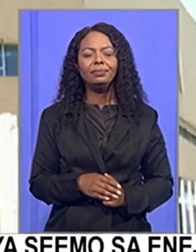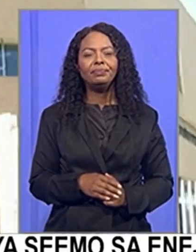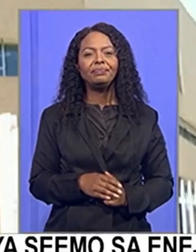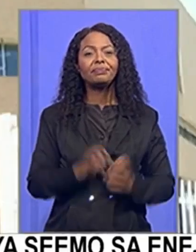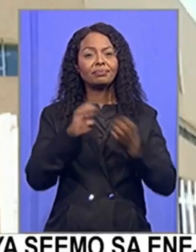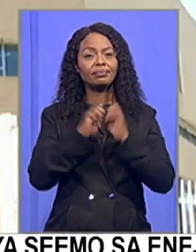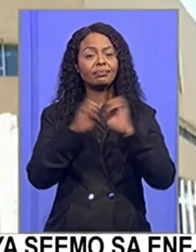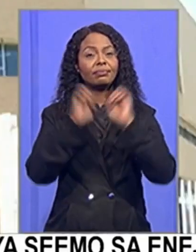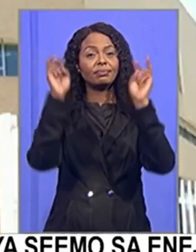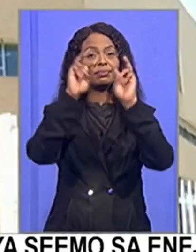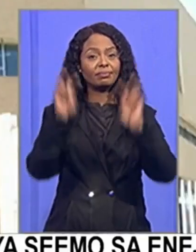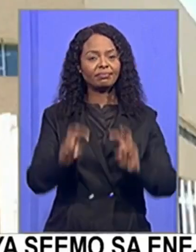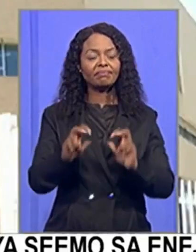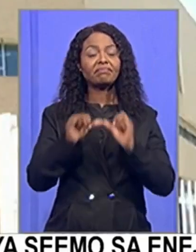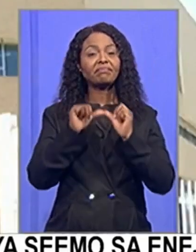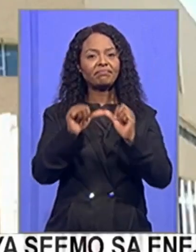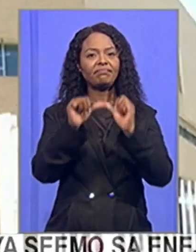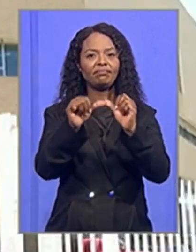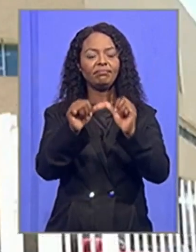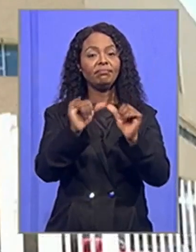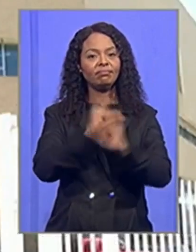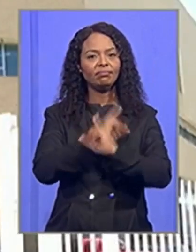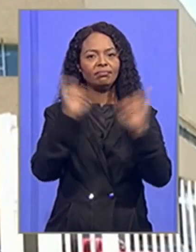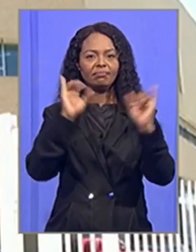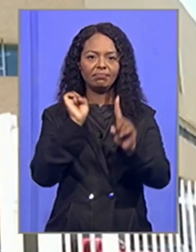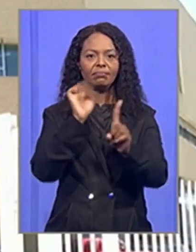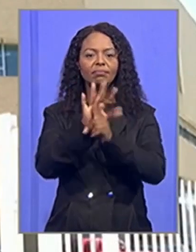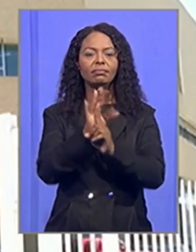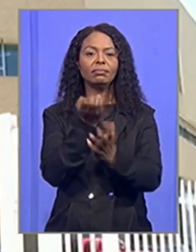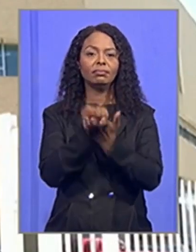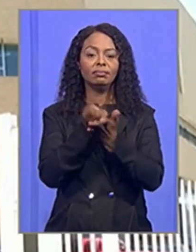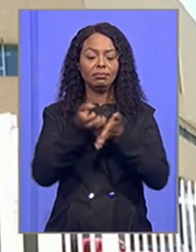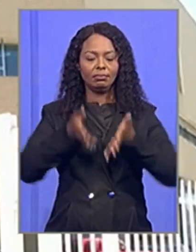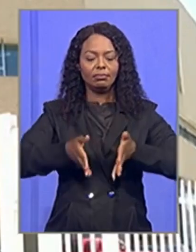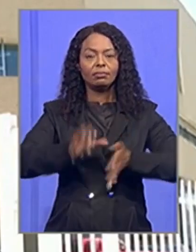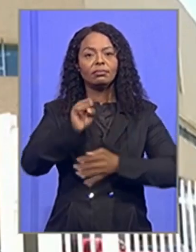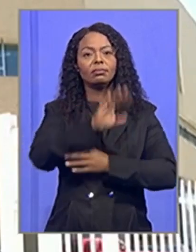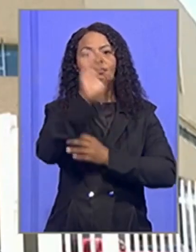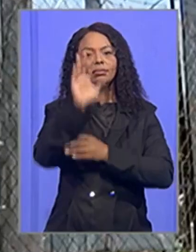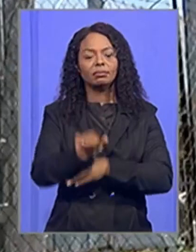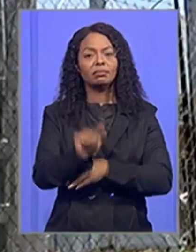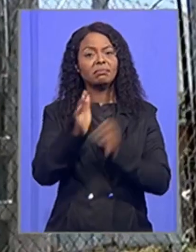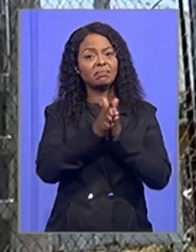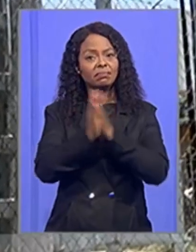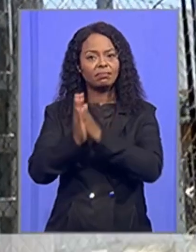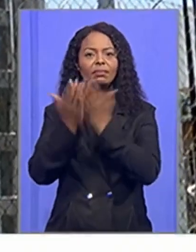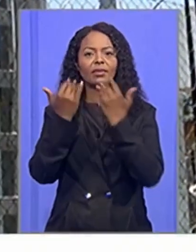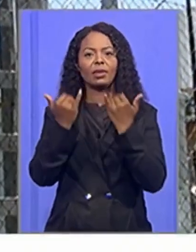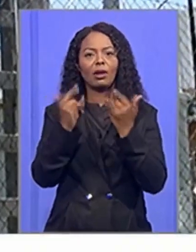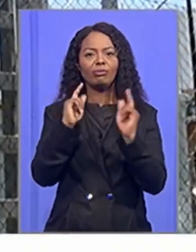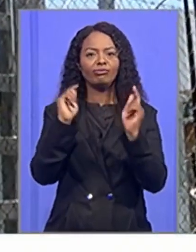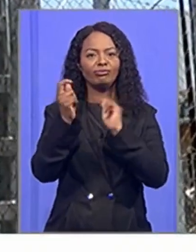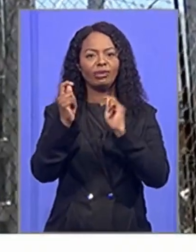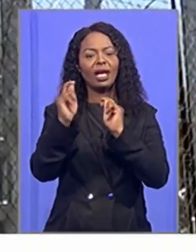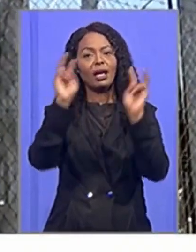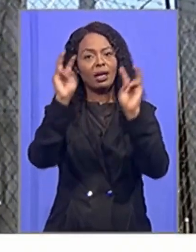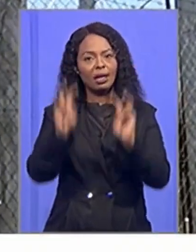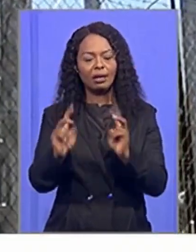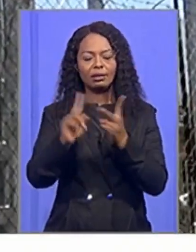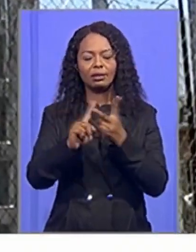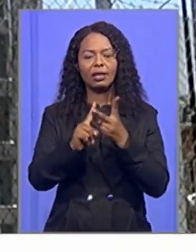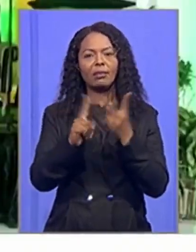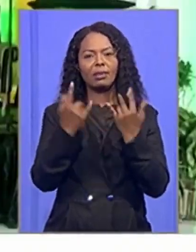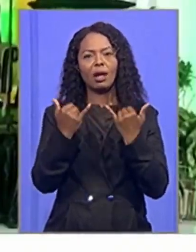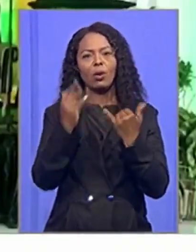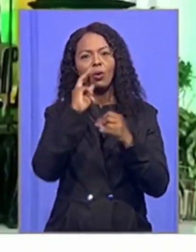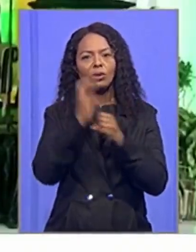Mathata a eneji a tsweletse go nna matshosetsi magolo mo ikonoming ya naga. Go nnile le boikuelo ba go fetolwa ga eneji le go fitlhelela tekatekano